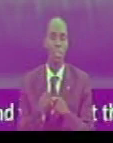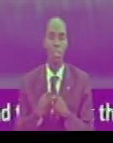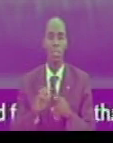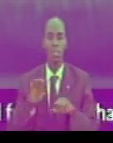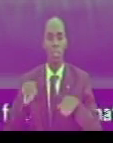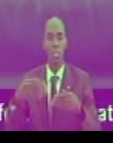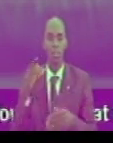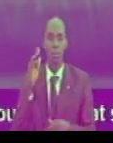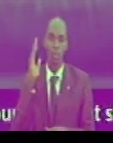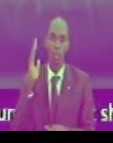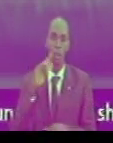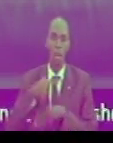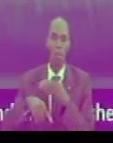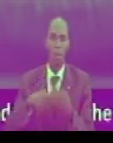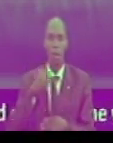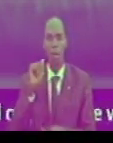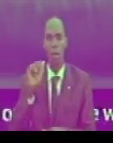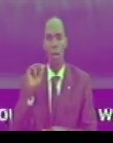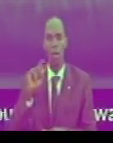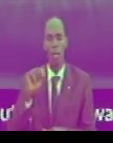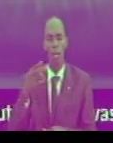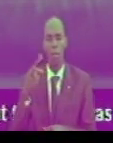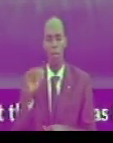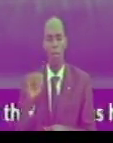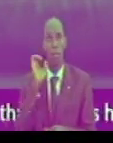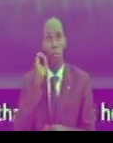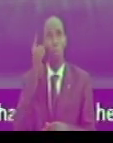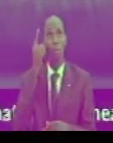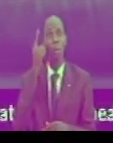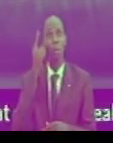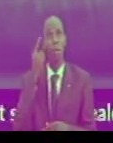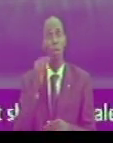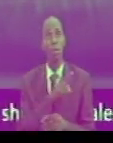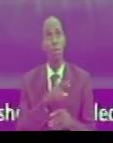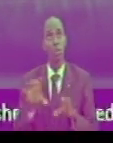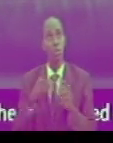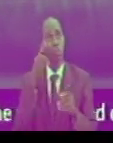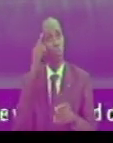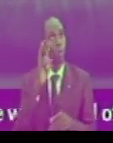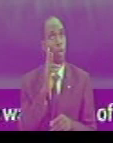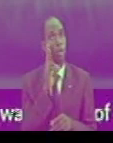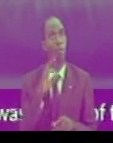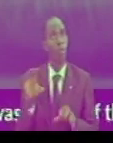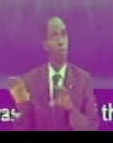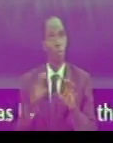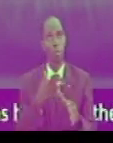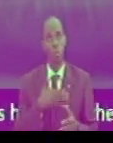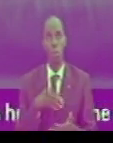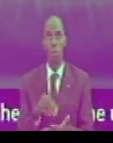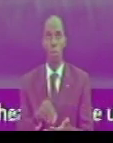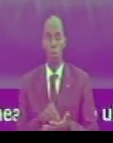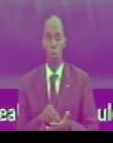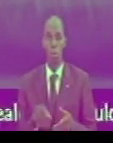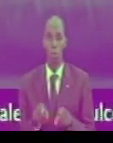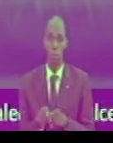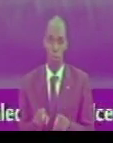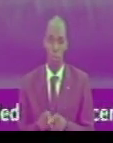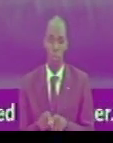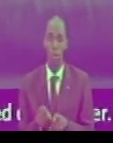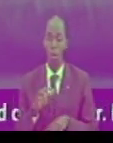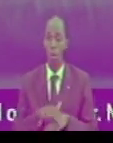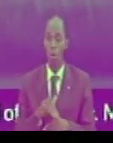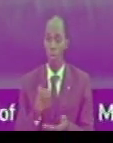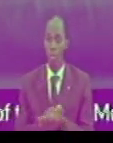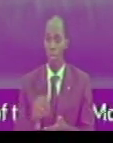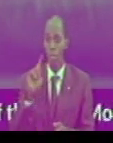too. On that Tuesday, when I was going to the hostel, I did not use nose masks. And